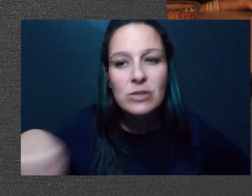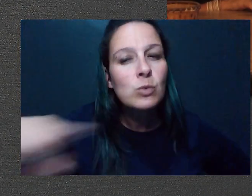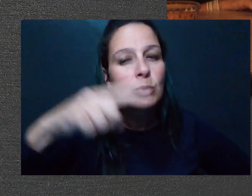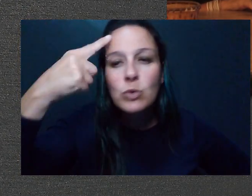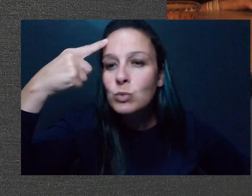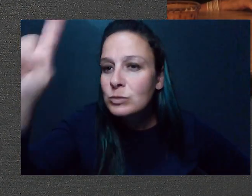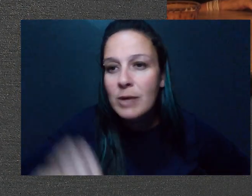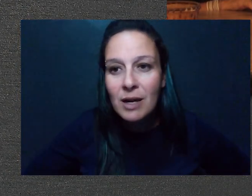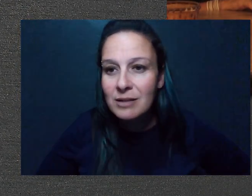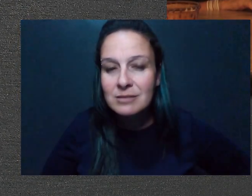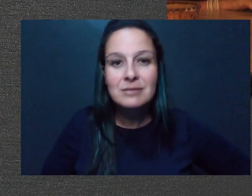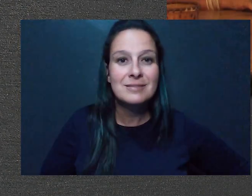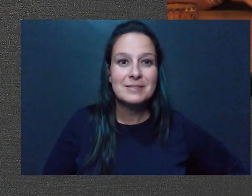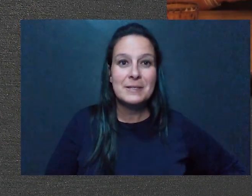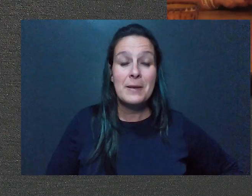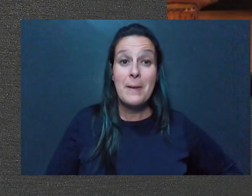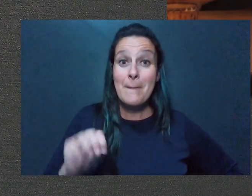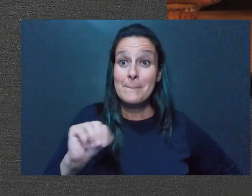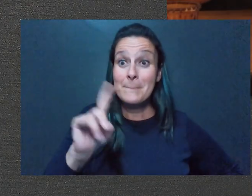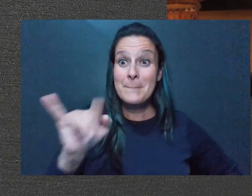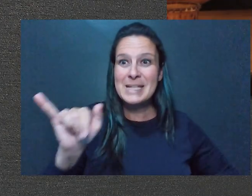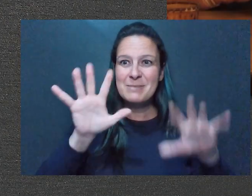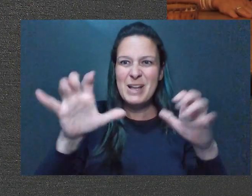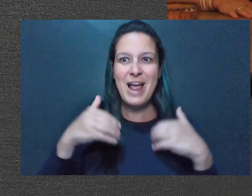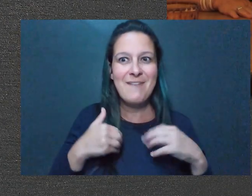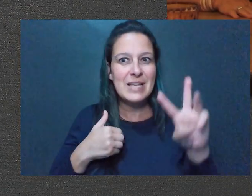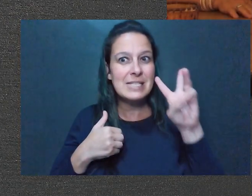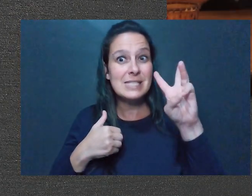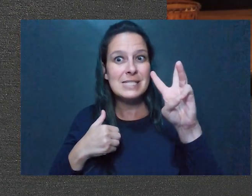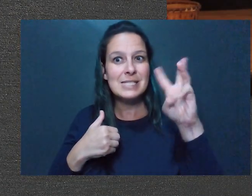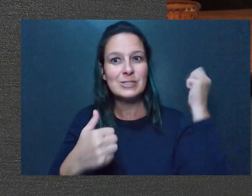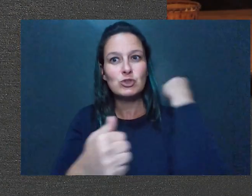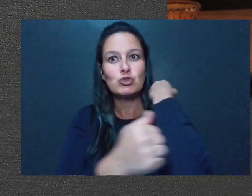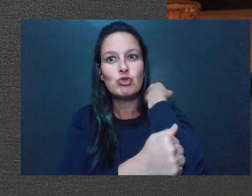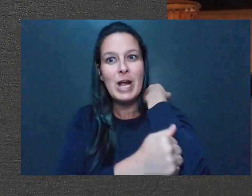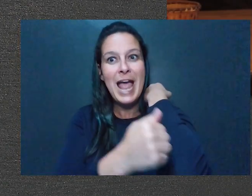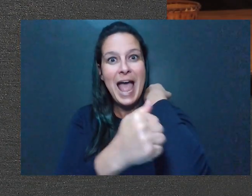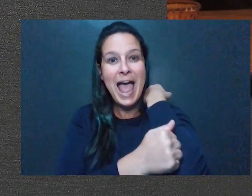Muzzy wants now. Muzzy Monster has 6